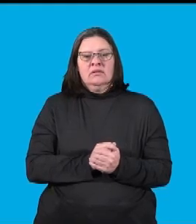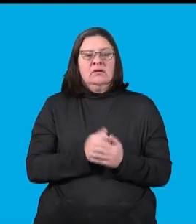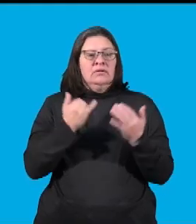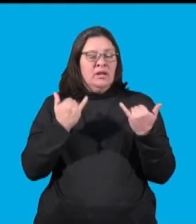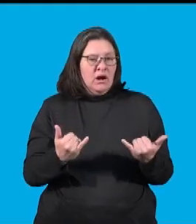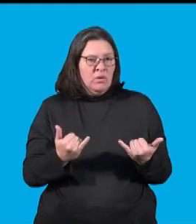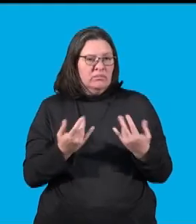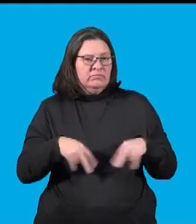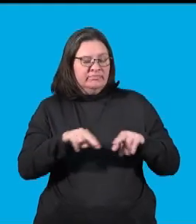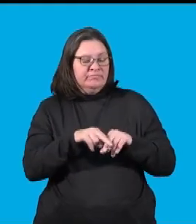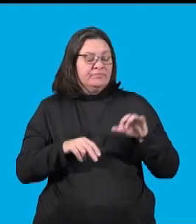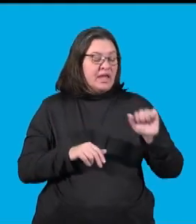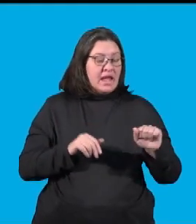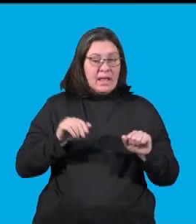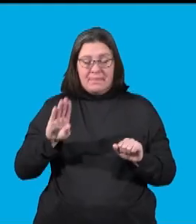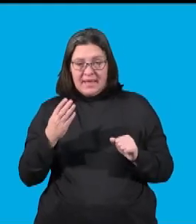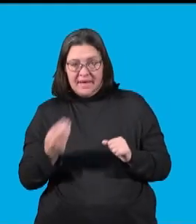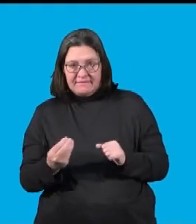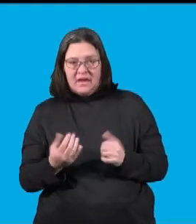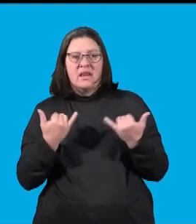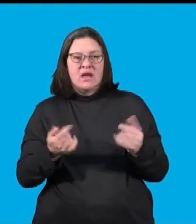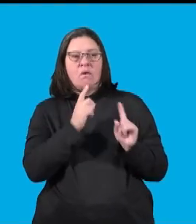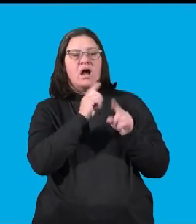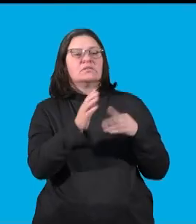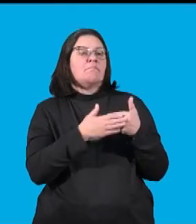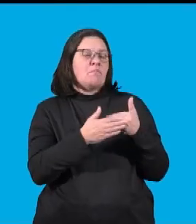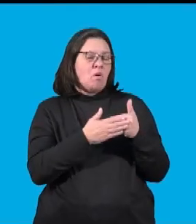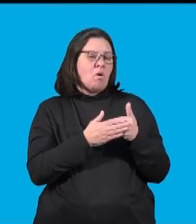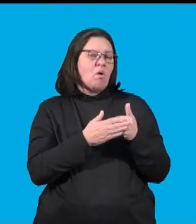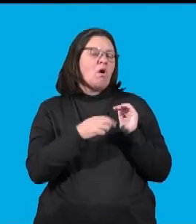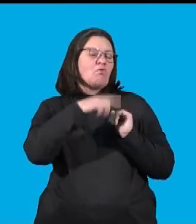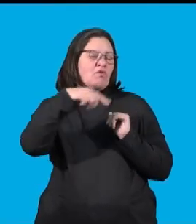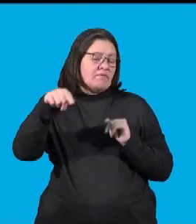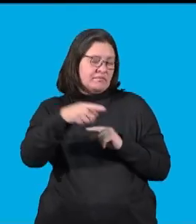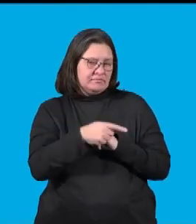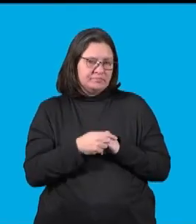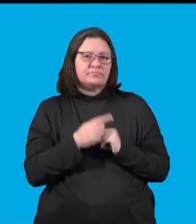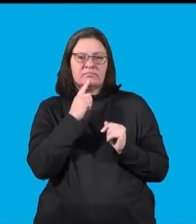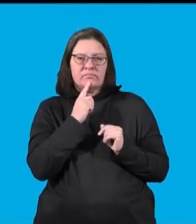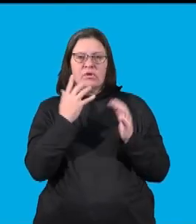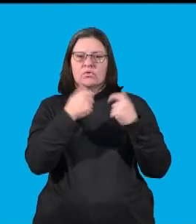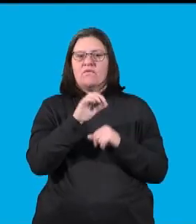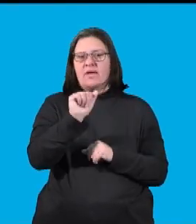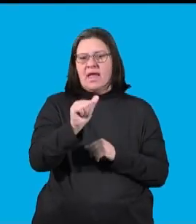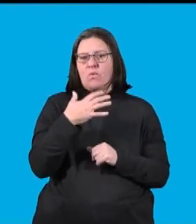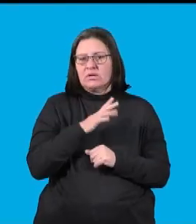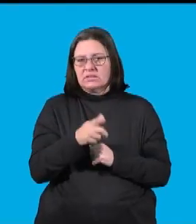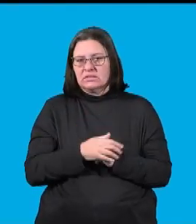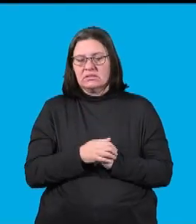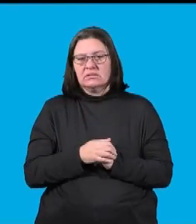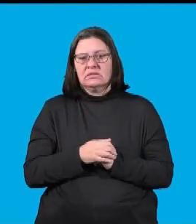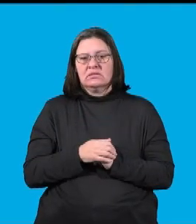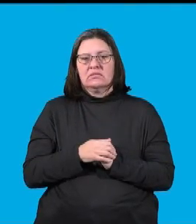Okay. So now that we've got the values of a and b, we can get on some more information about the graph. They want us to find the coordinates of